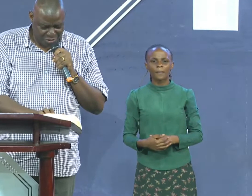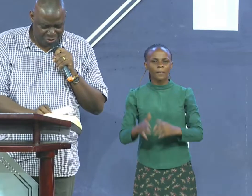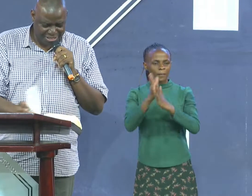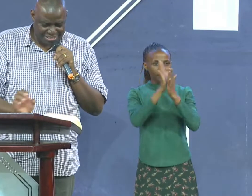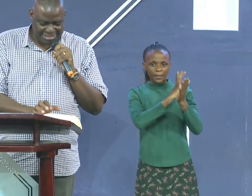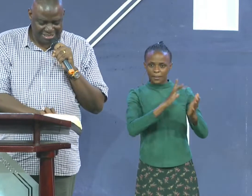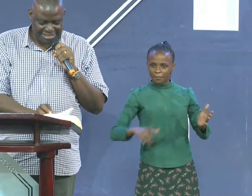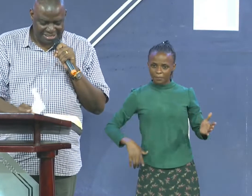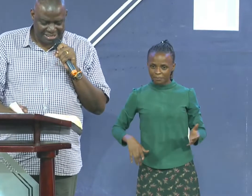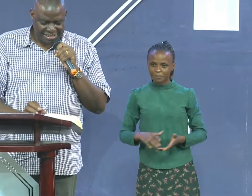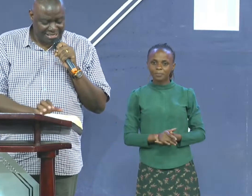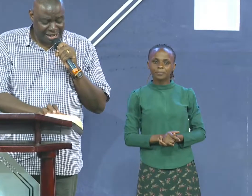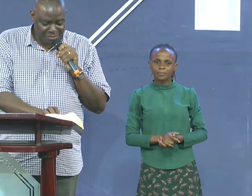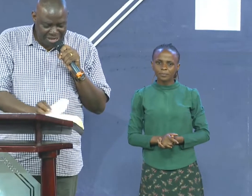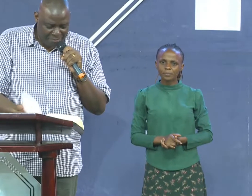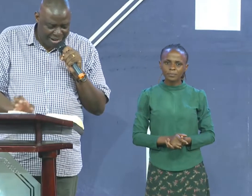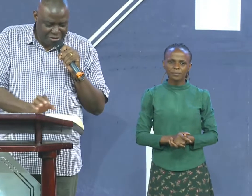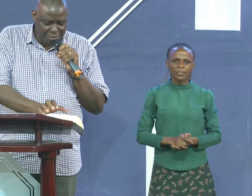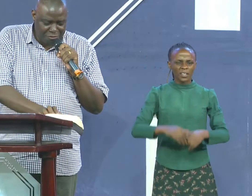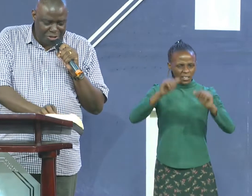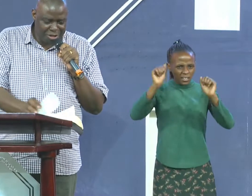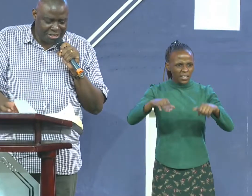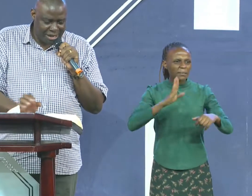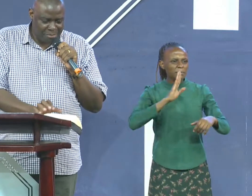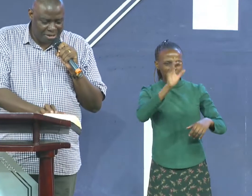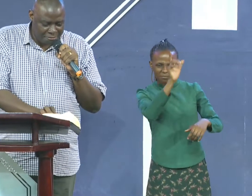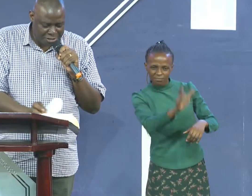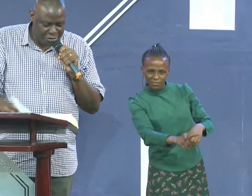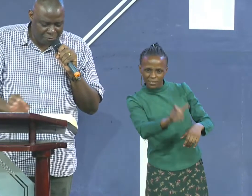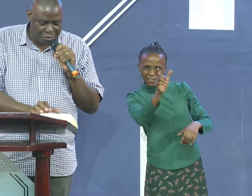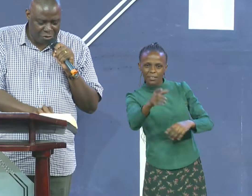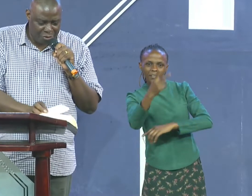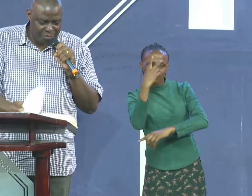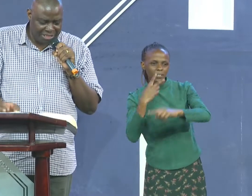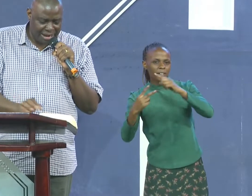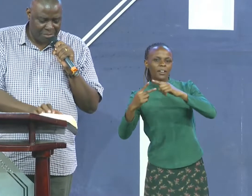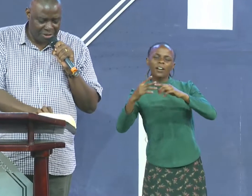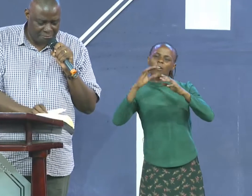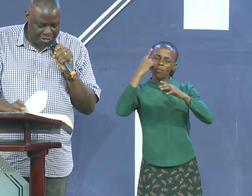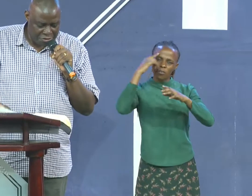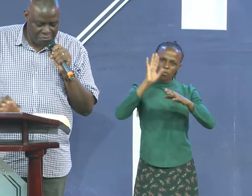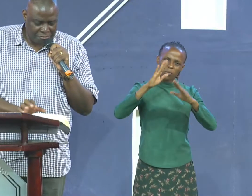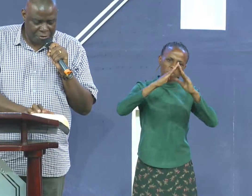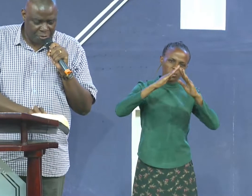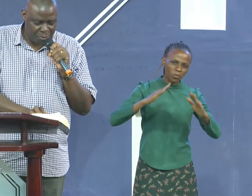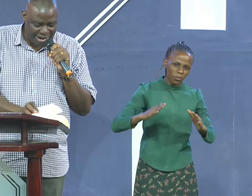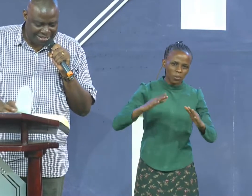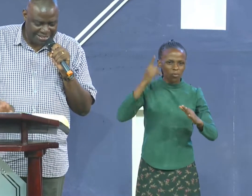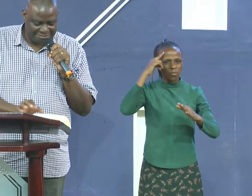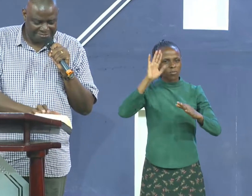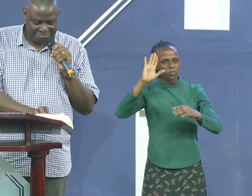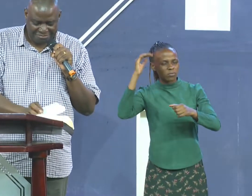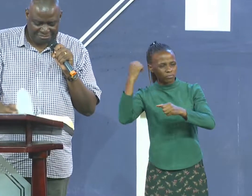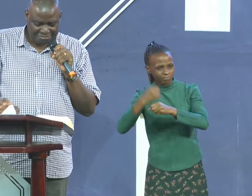Praise the Lord. Amen. It can be a personal vision, it can be a vision for your home, it can be a vision for your